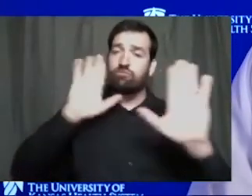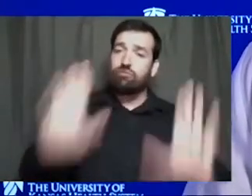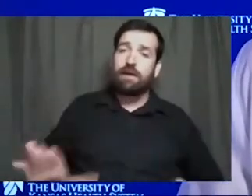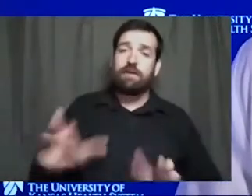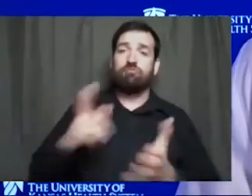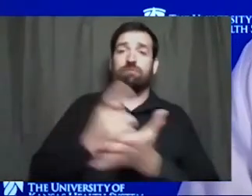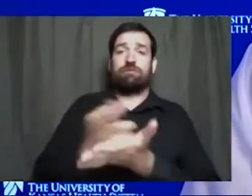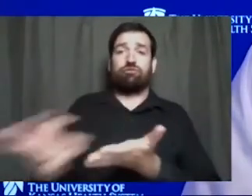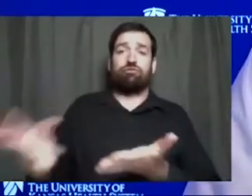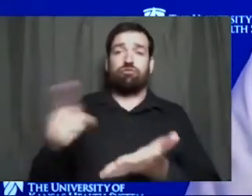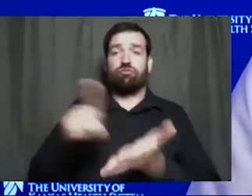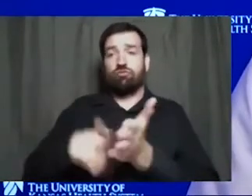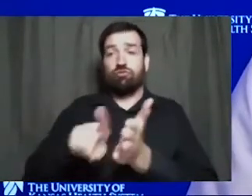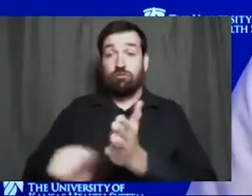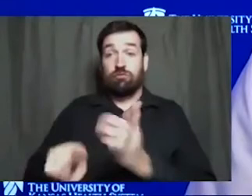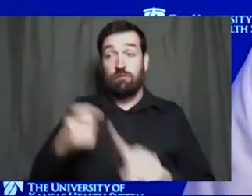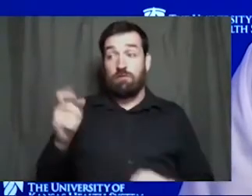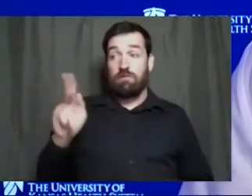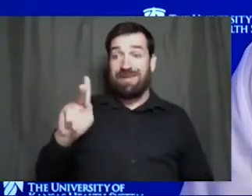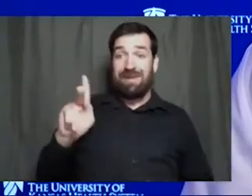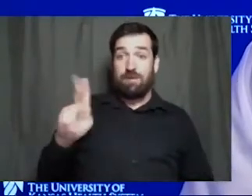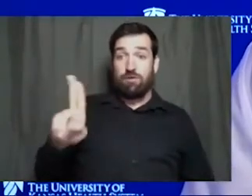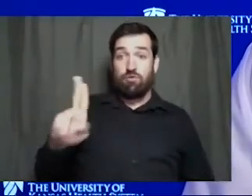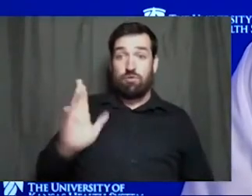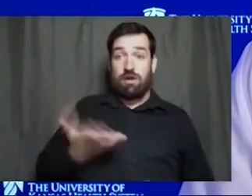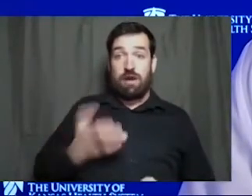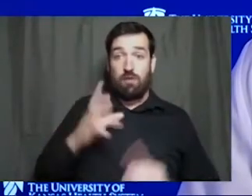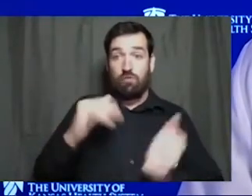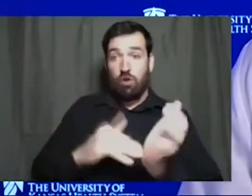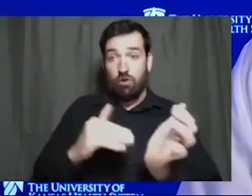KU. Our doctors, Dr. Ginther has